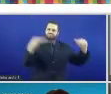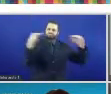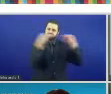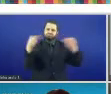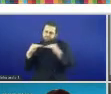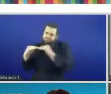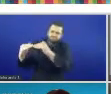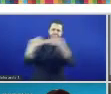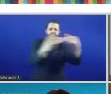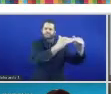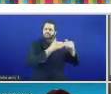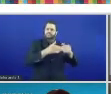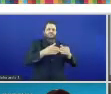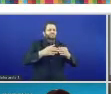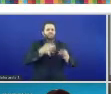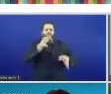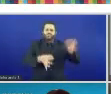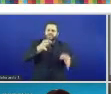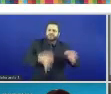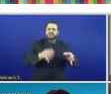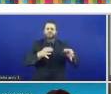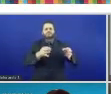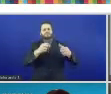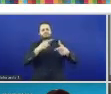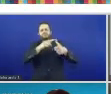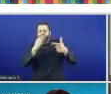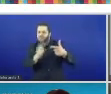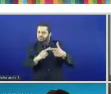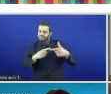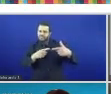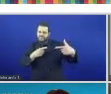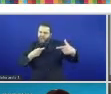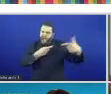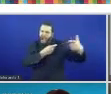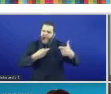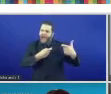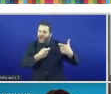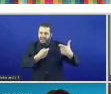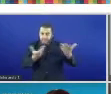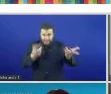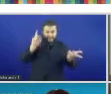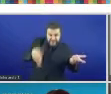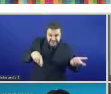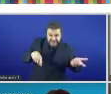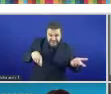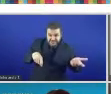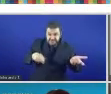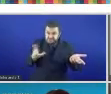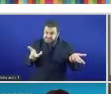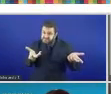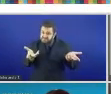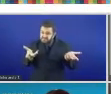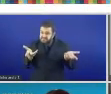strengthened, resourced feminist movements that have a voice at the table and that have